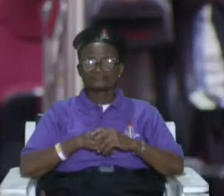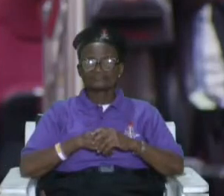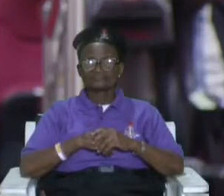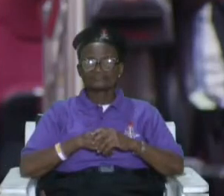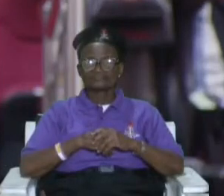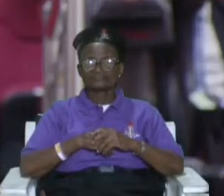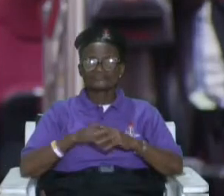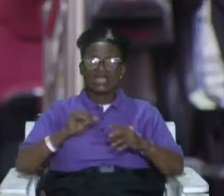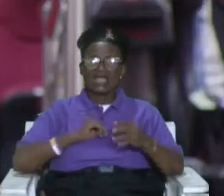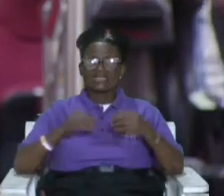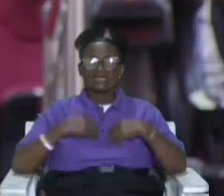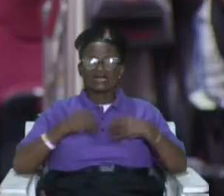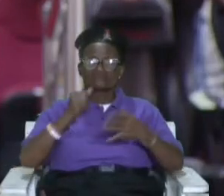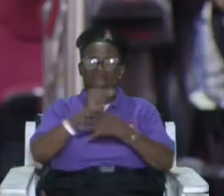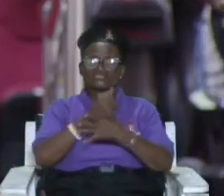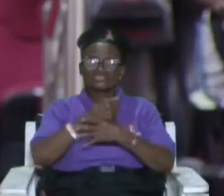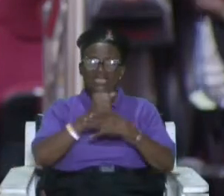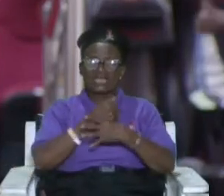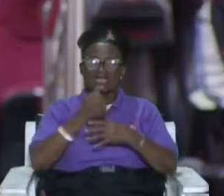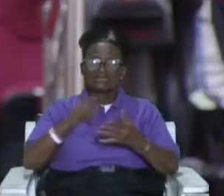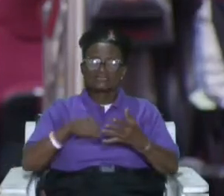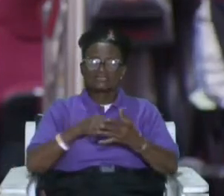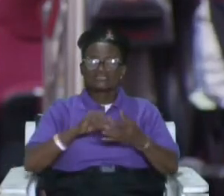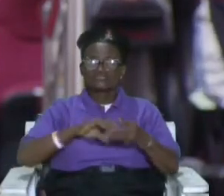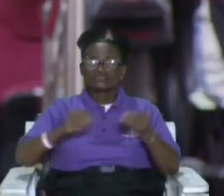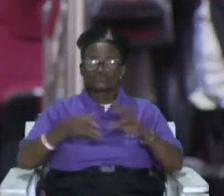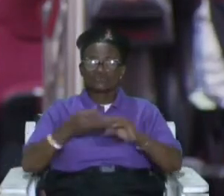I've shared this story with you before.